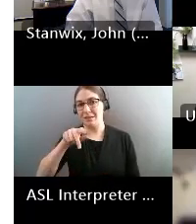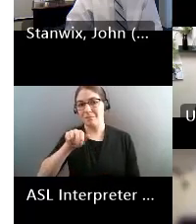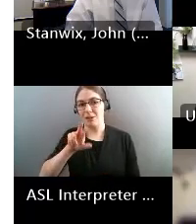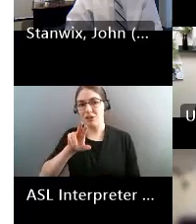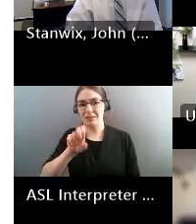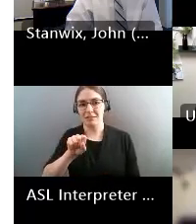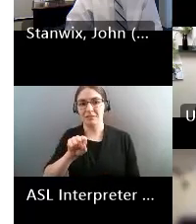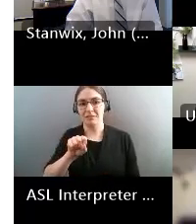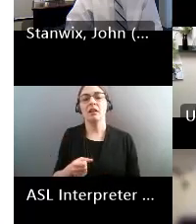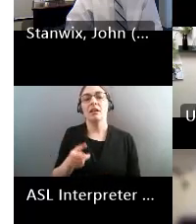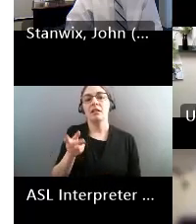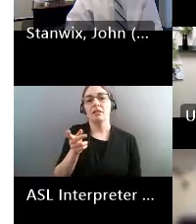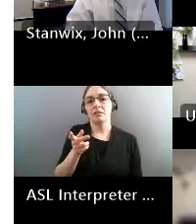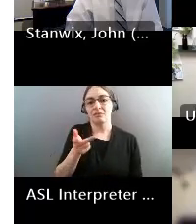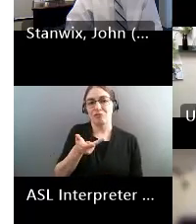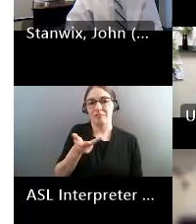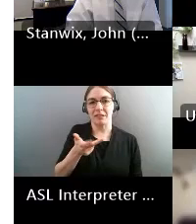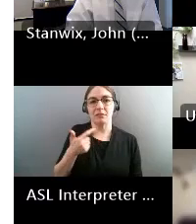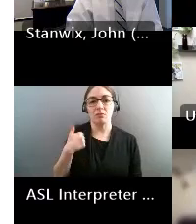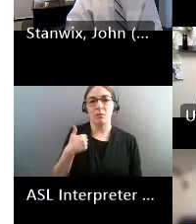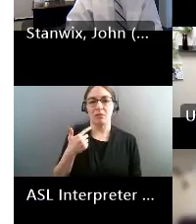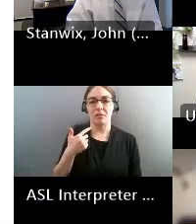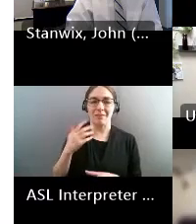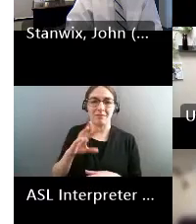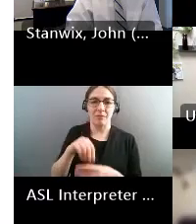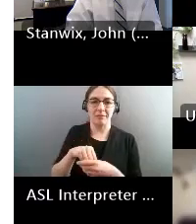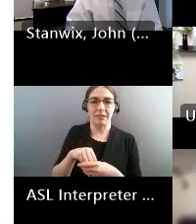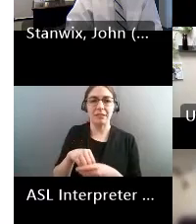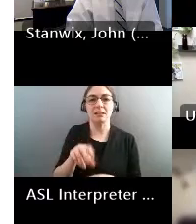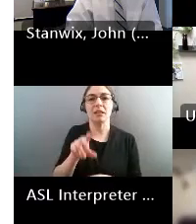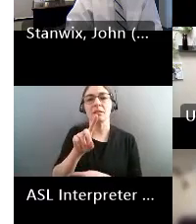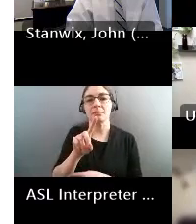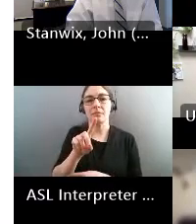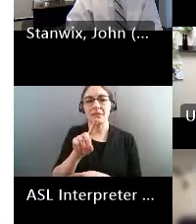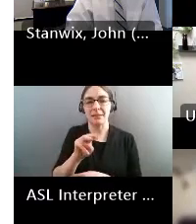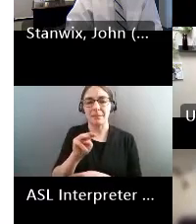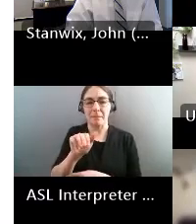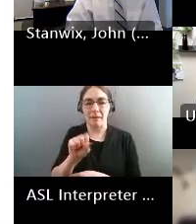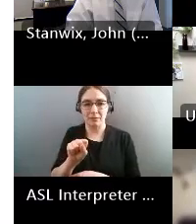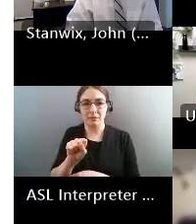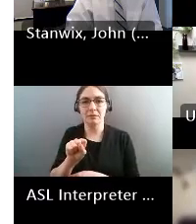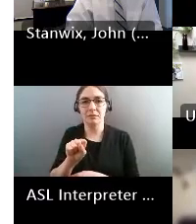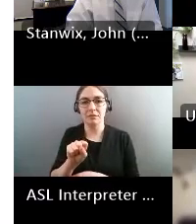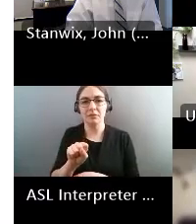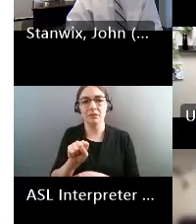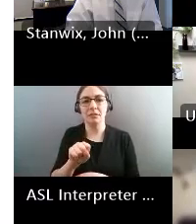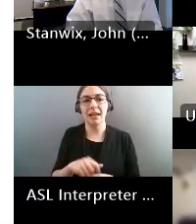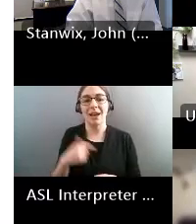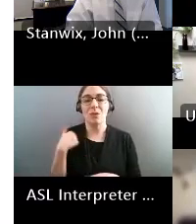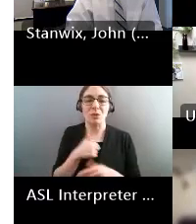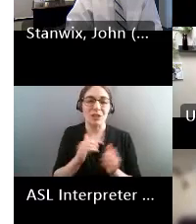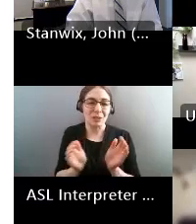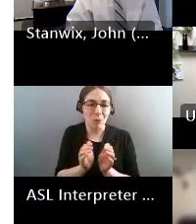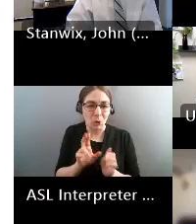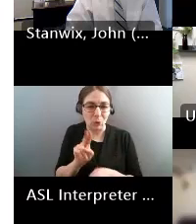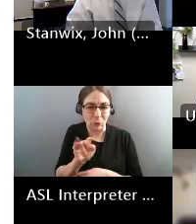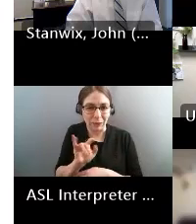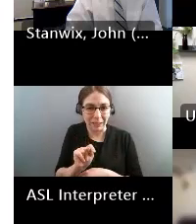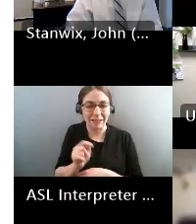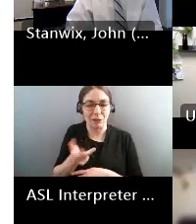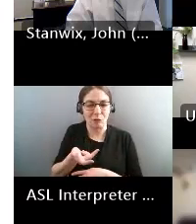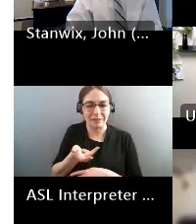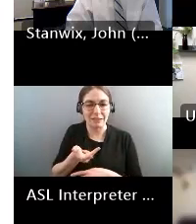Civil Rights Unit at the Department of Medical Assistance Services, and we're a small unit, but